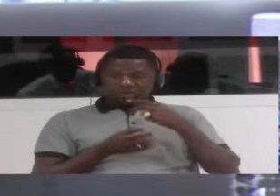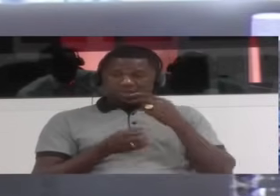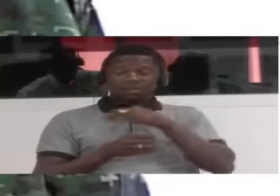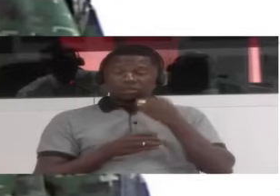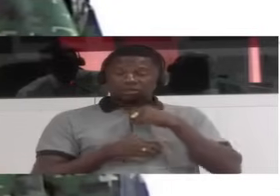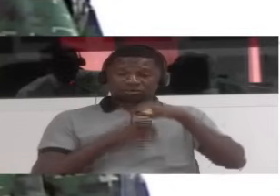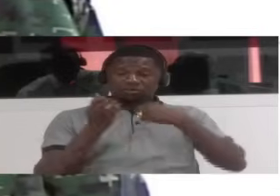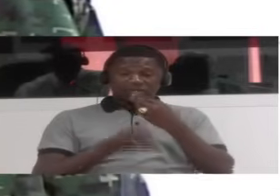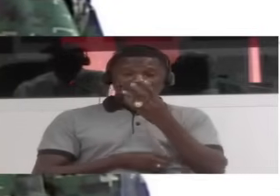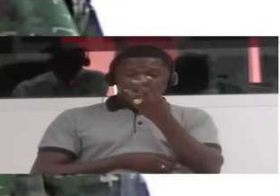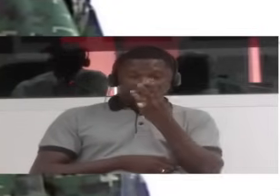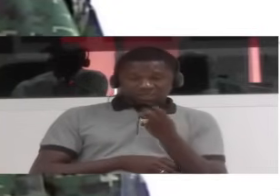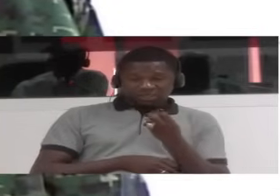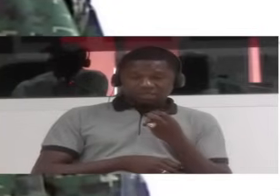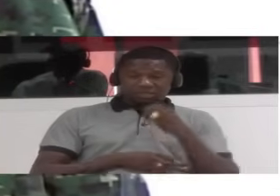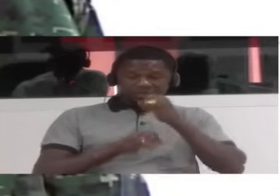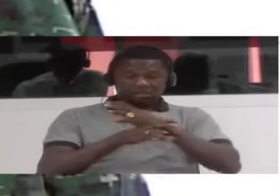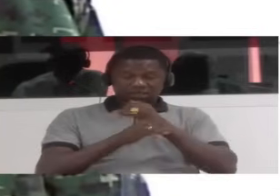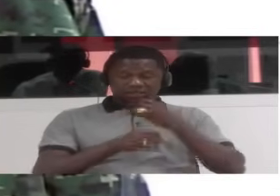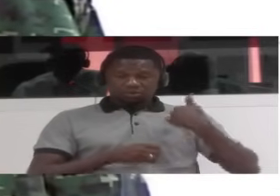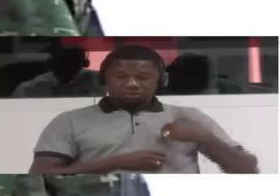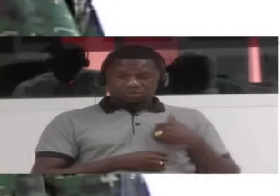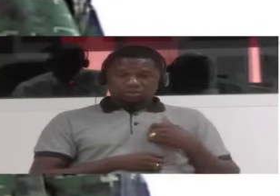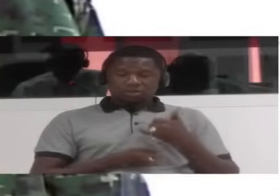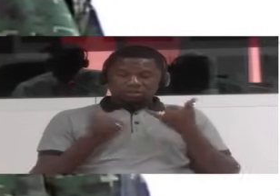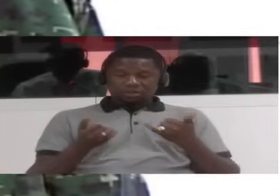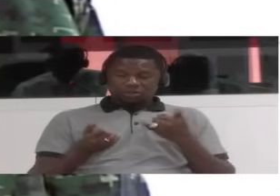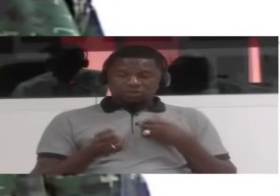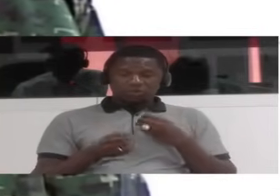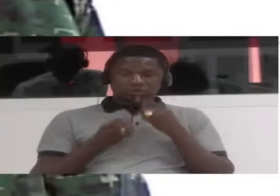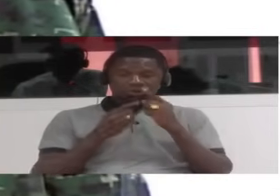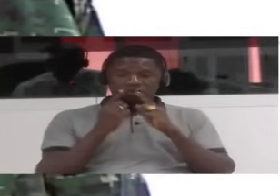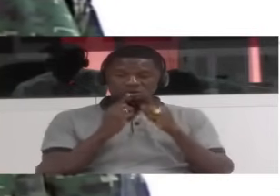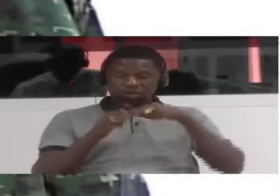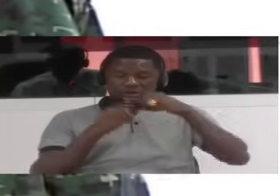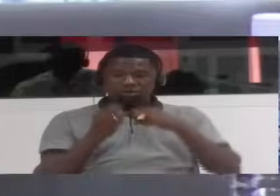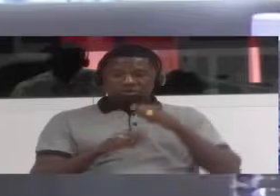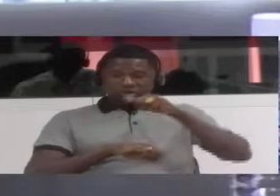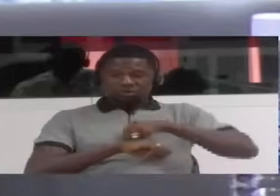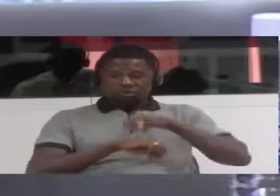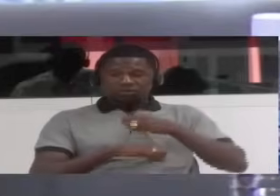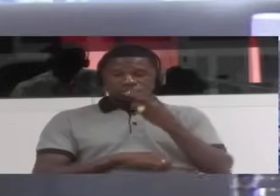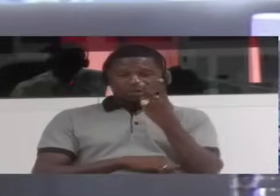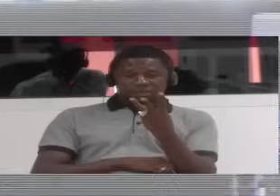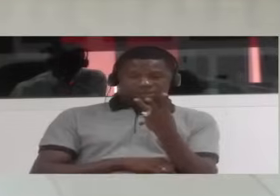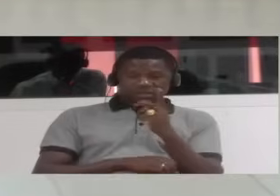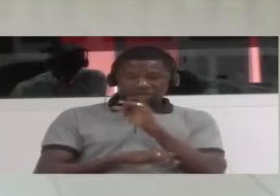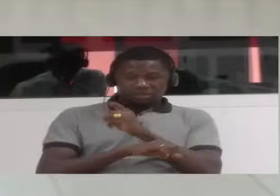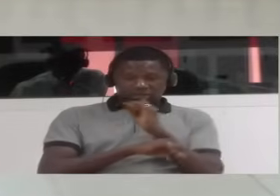Ghanaians. Yes. And now you talk about the torture of three individuals. Yes.